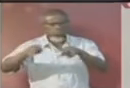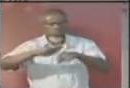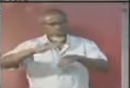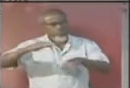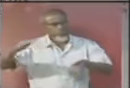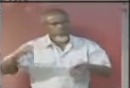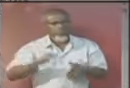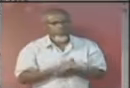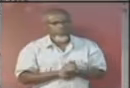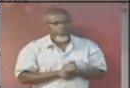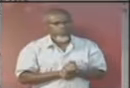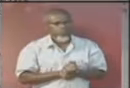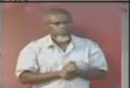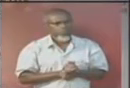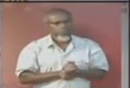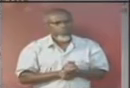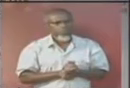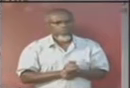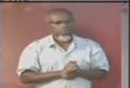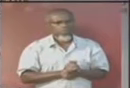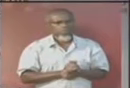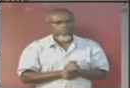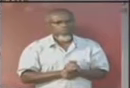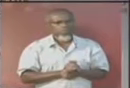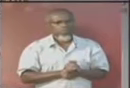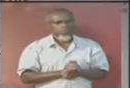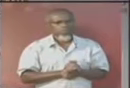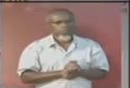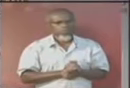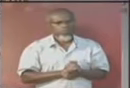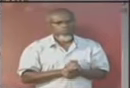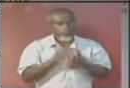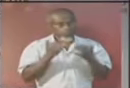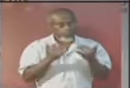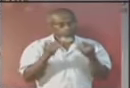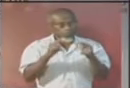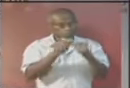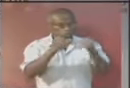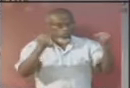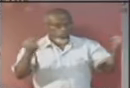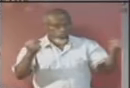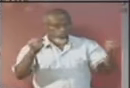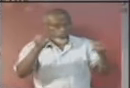Thank you very much, CMO. I will take our last question from the Newsday.